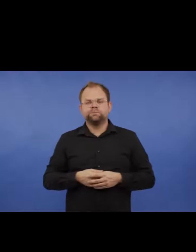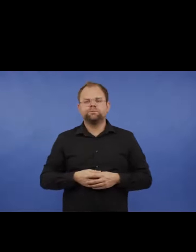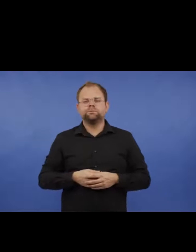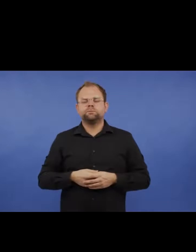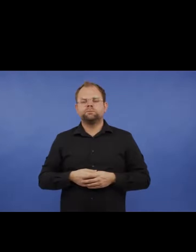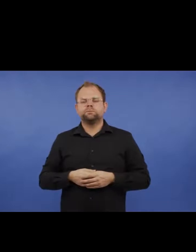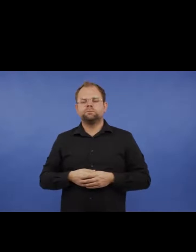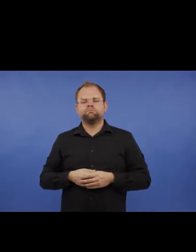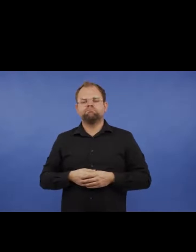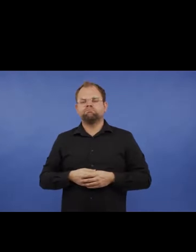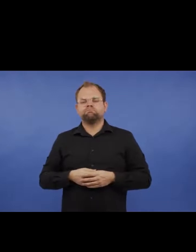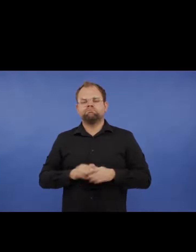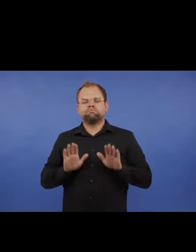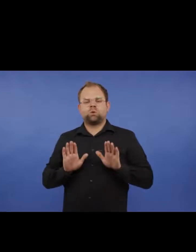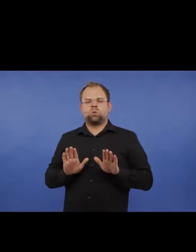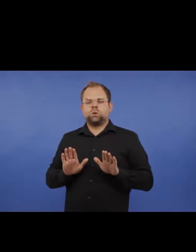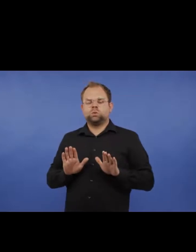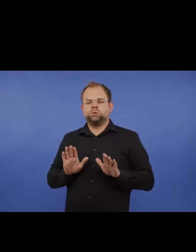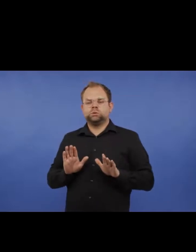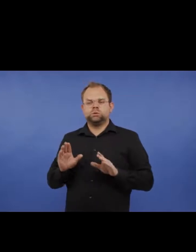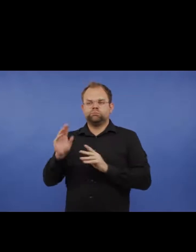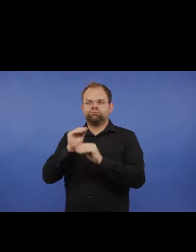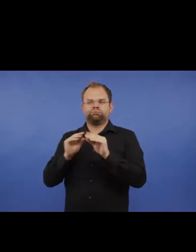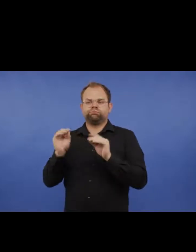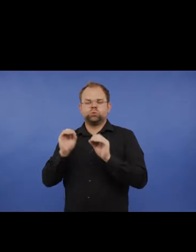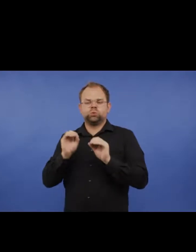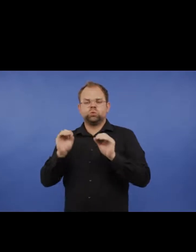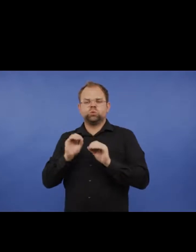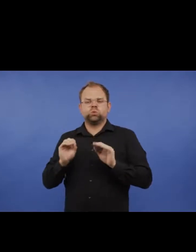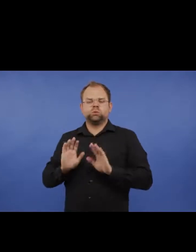I work in an organization.